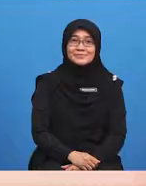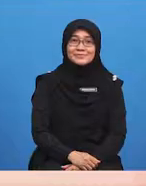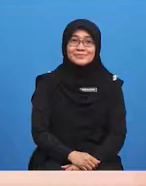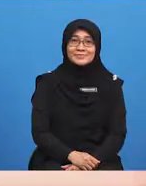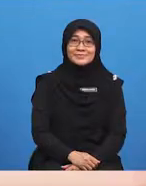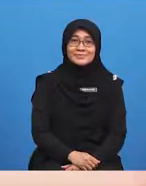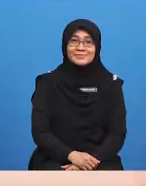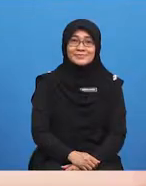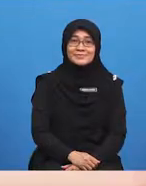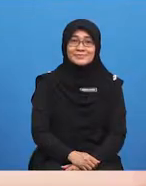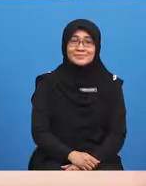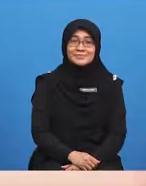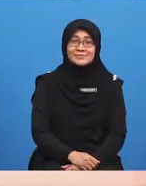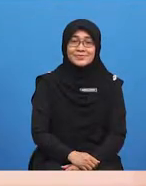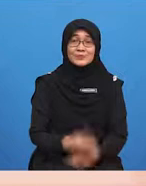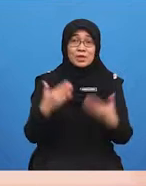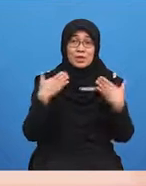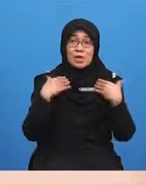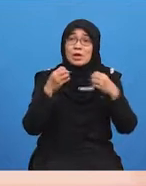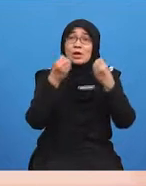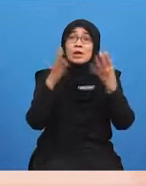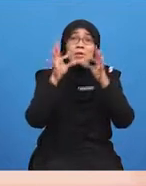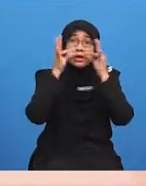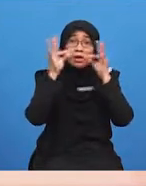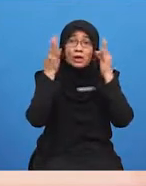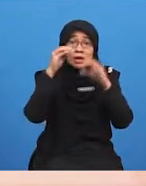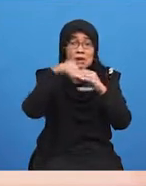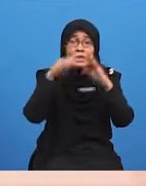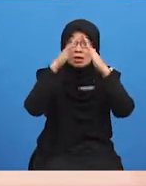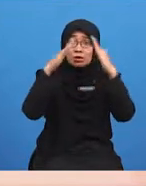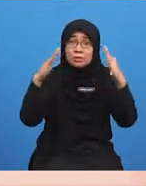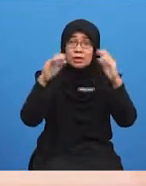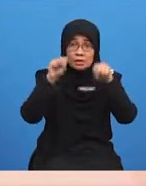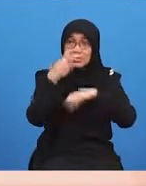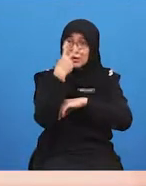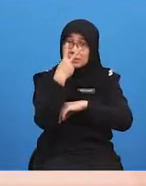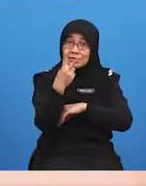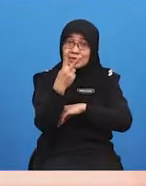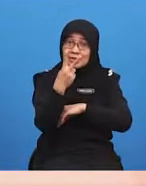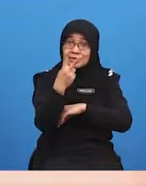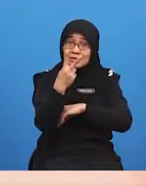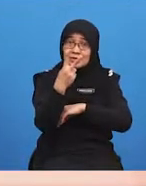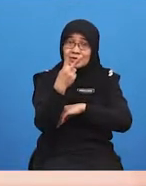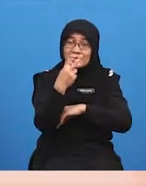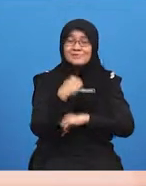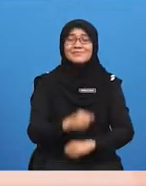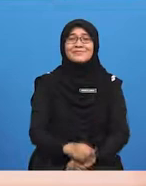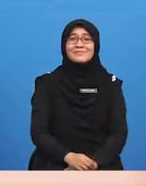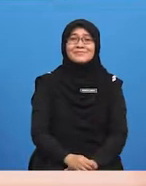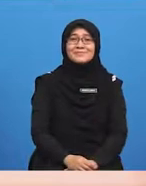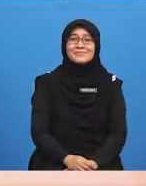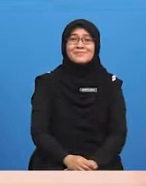Did you get to see how many cats are there in the house? Well, if you did, good